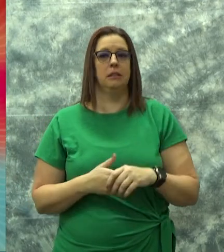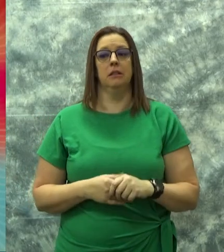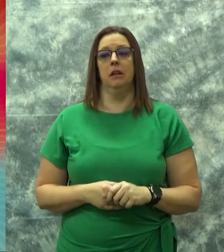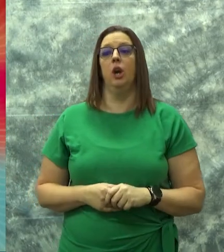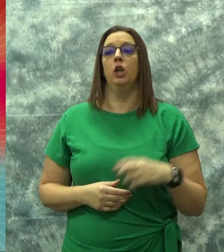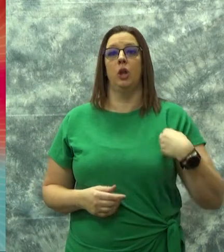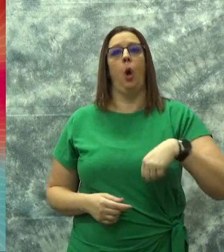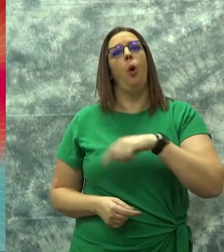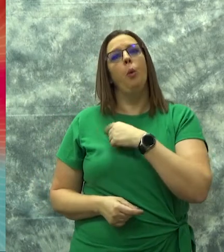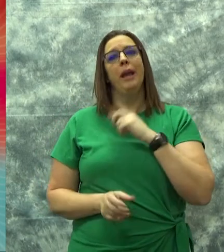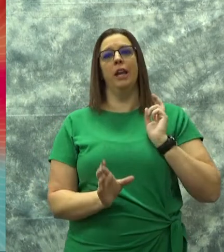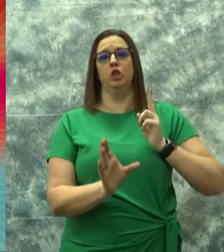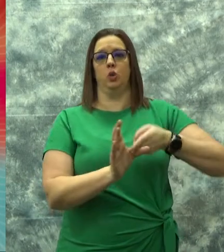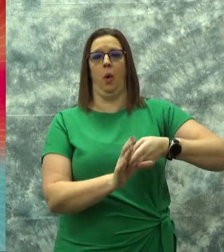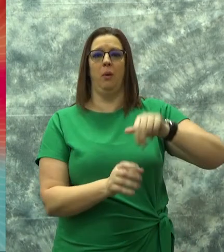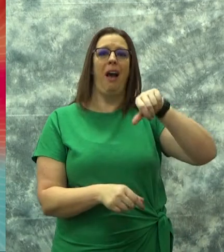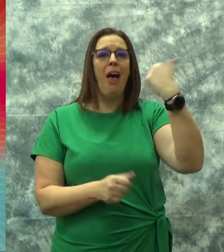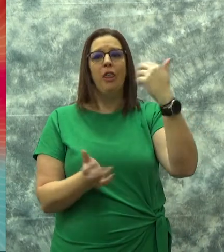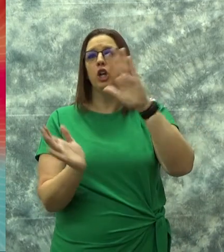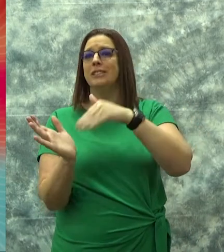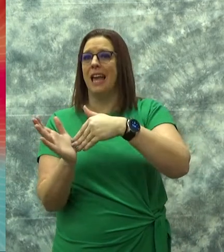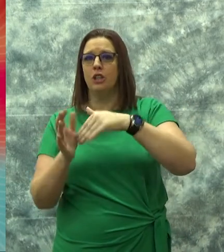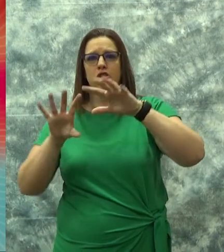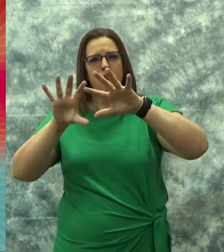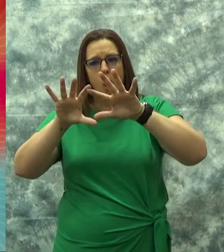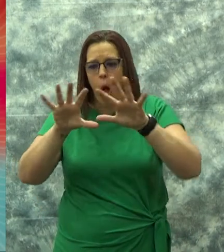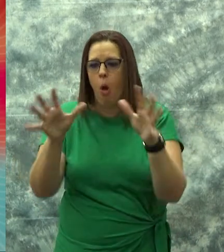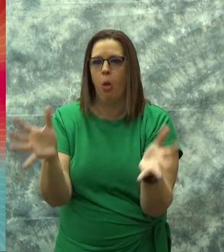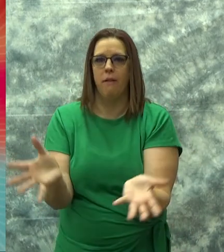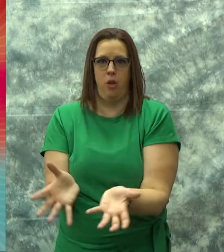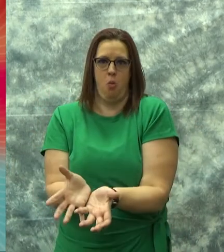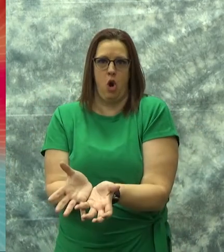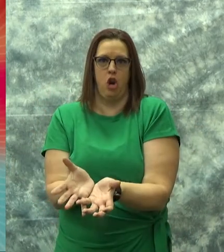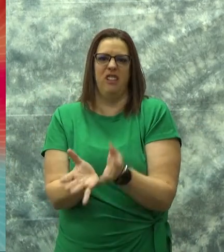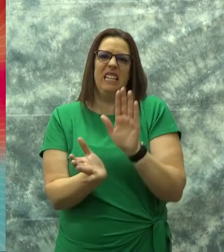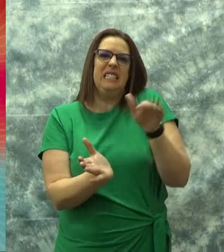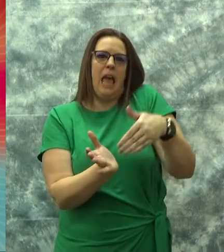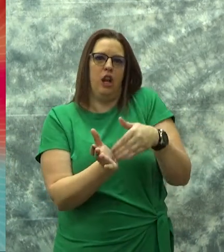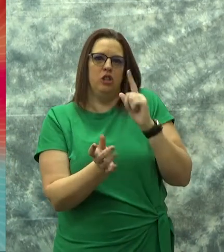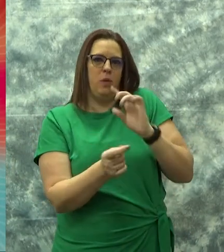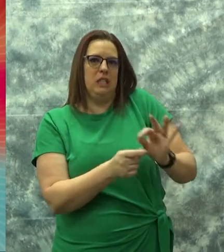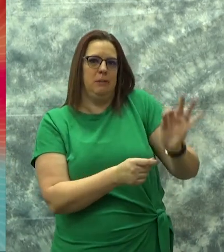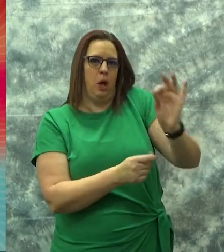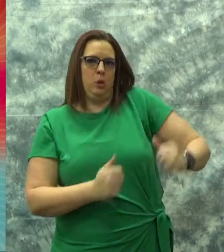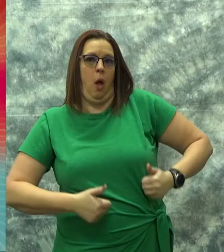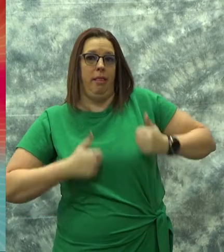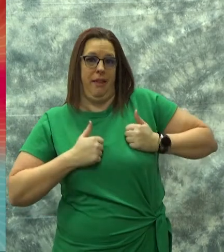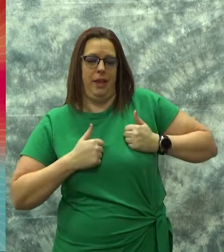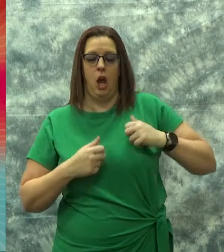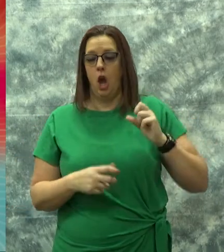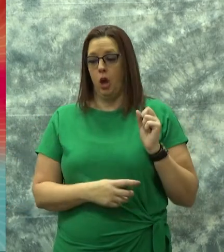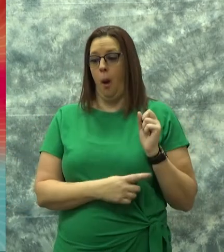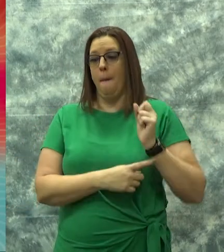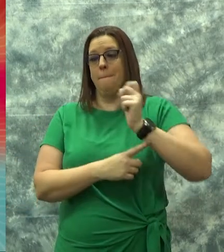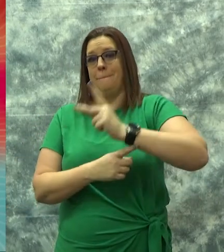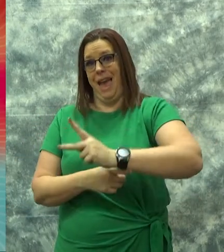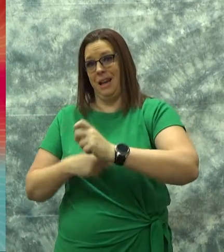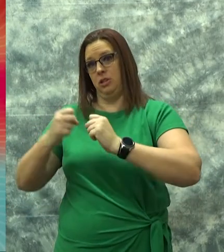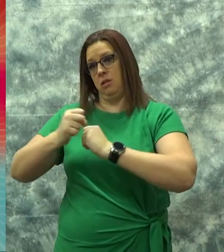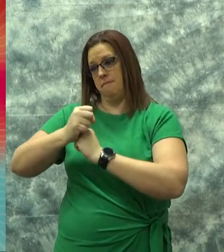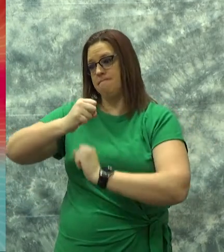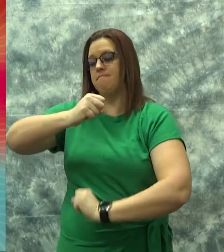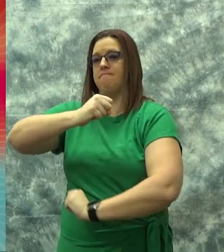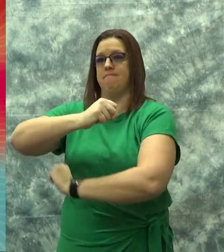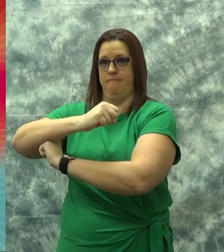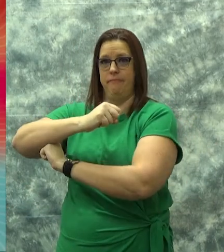series is a series where we join with other centers all over the world, other centers for spiritual living, to go back to the basics